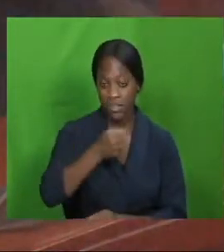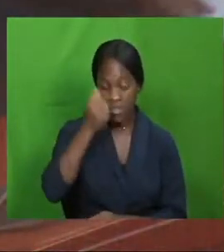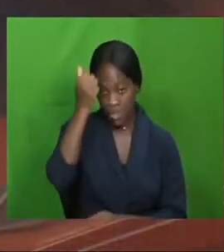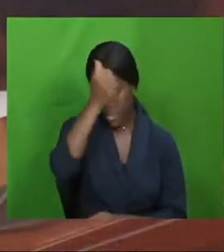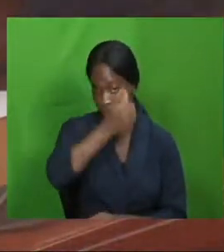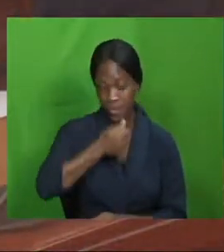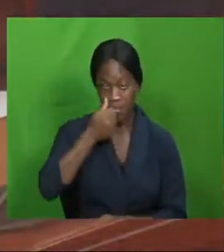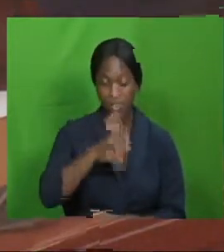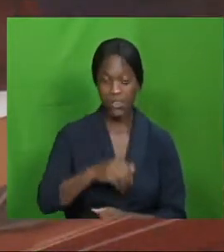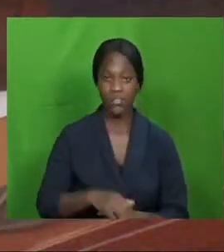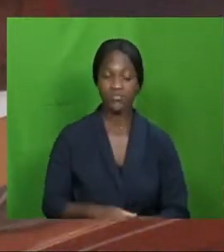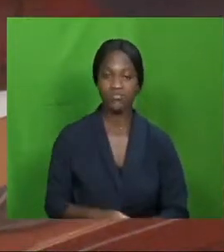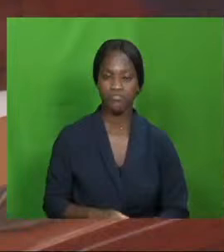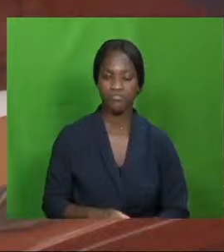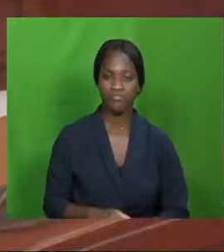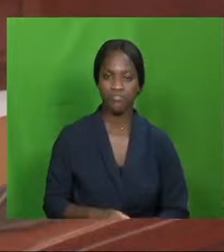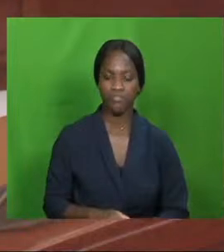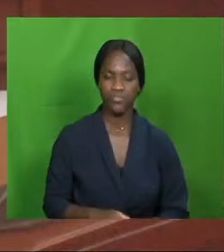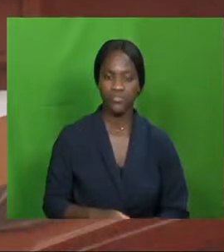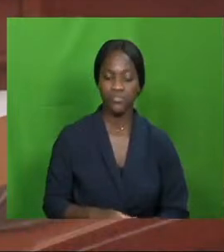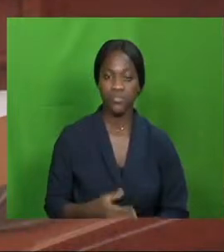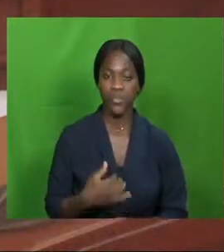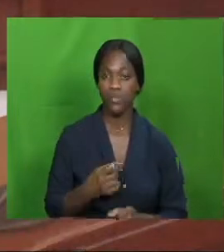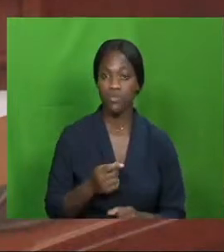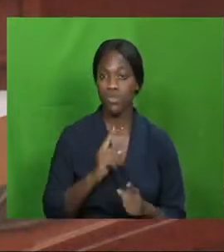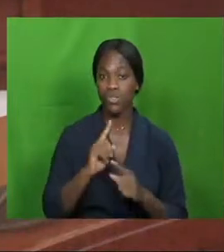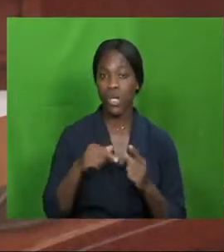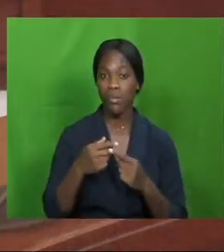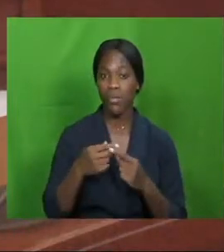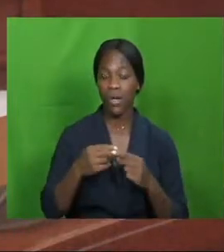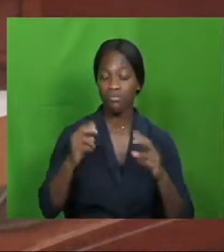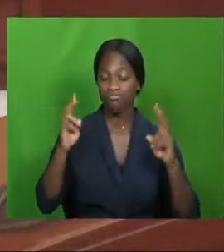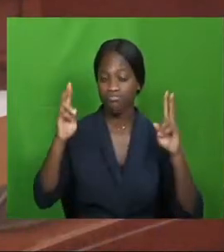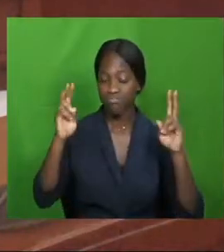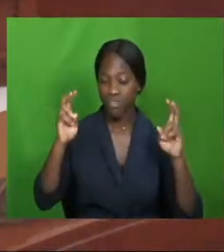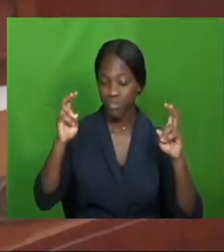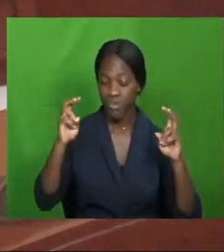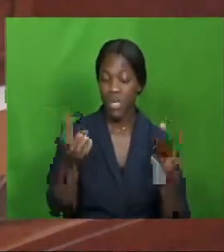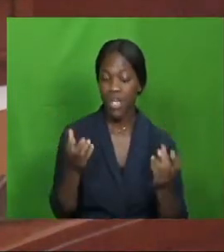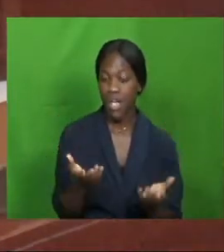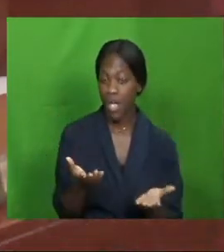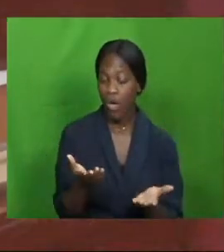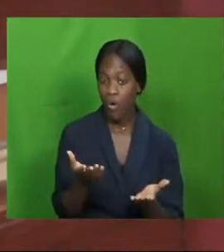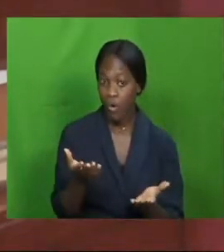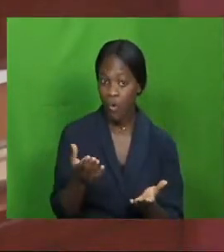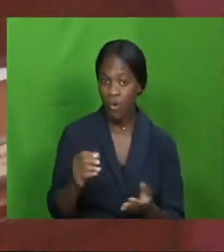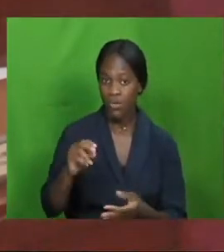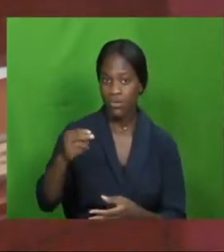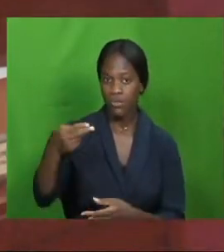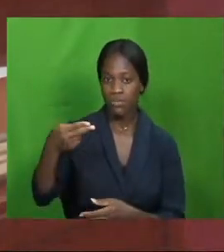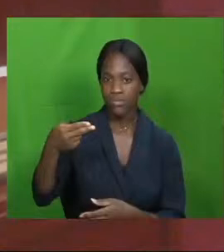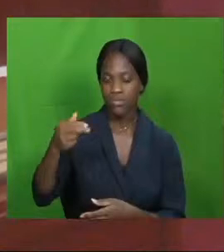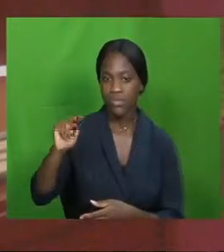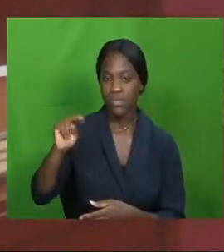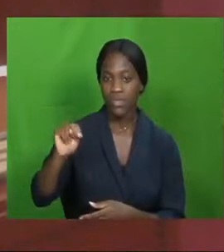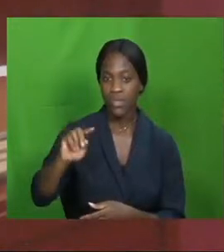I will make reference to the headlines, and I urge the answer department to